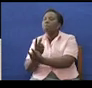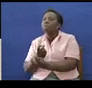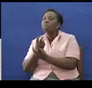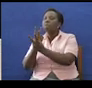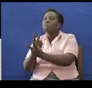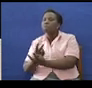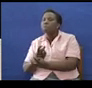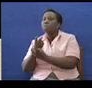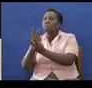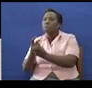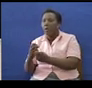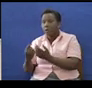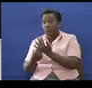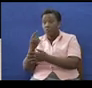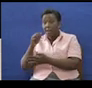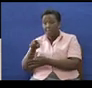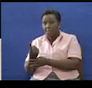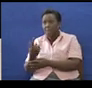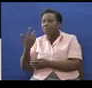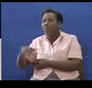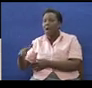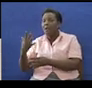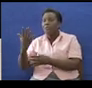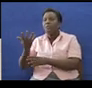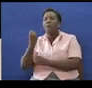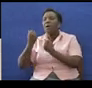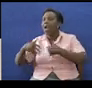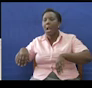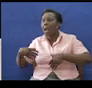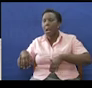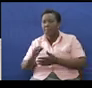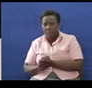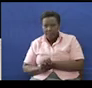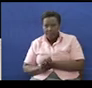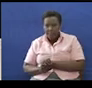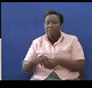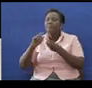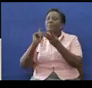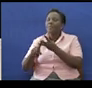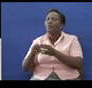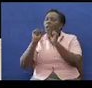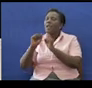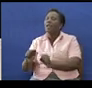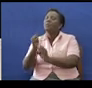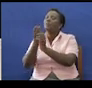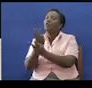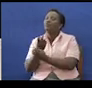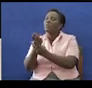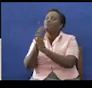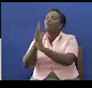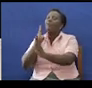wait. Maybe there is this poor water flow, and then she also have